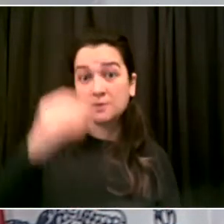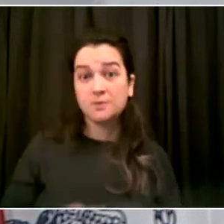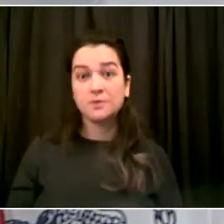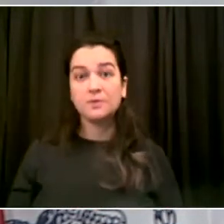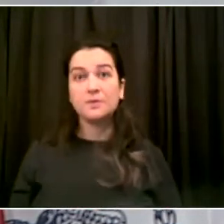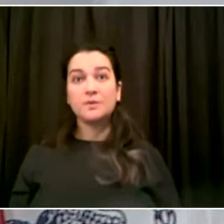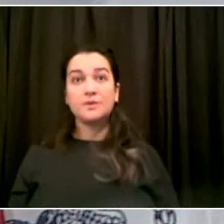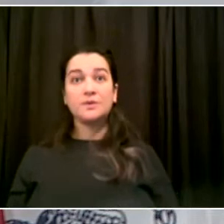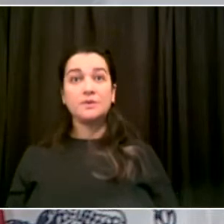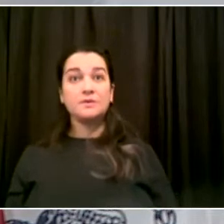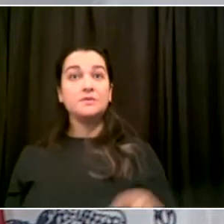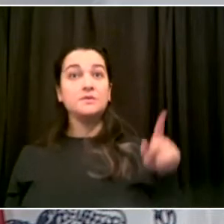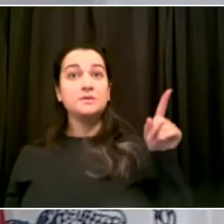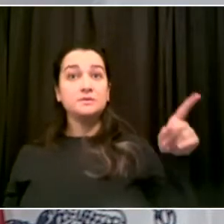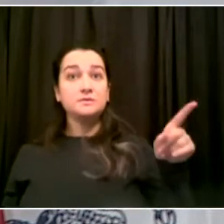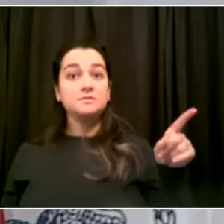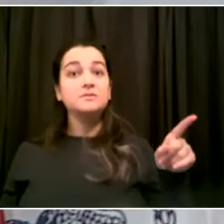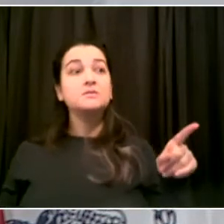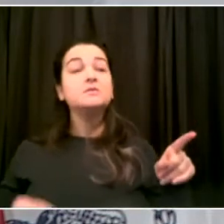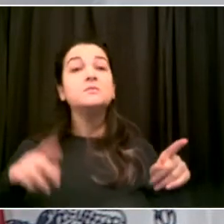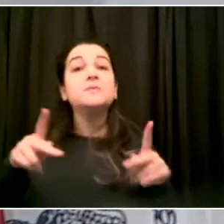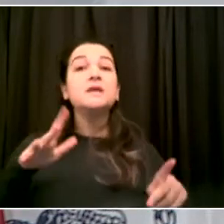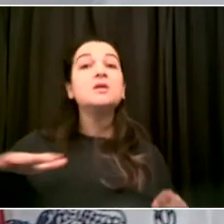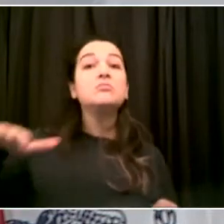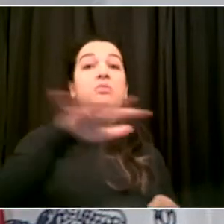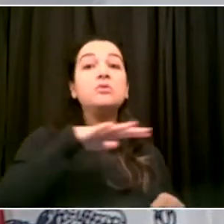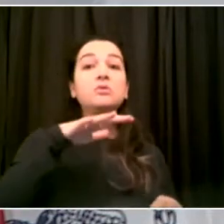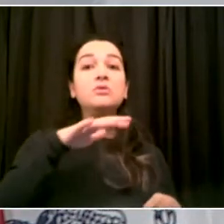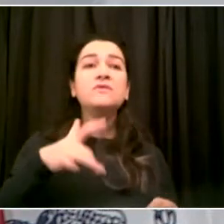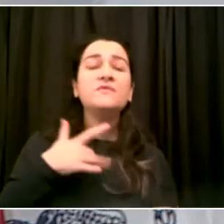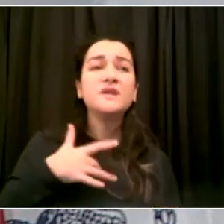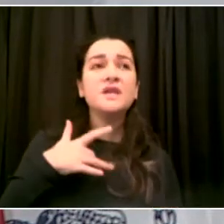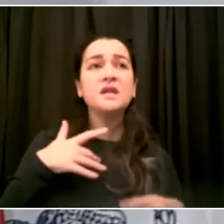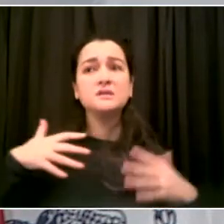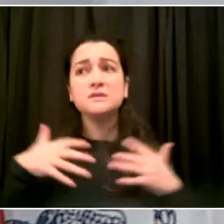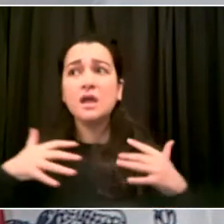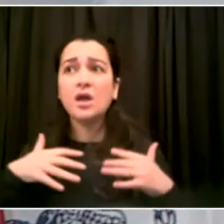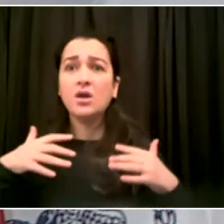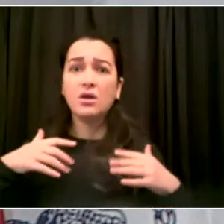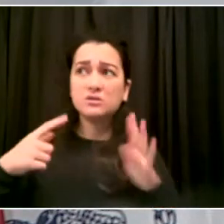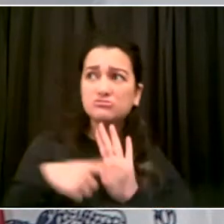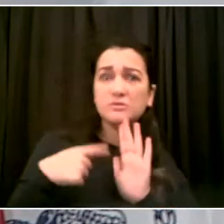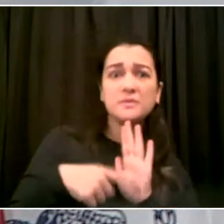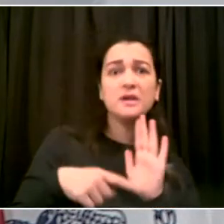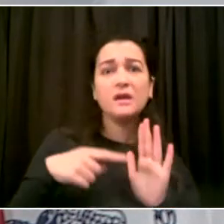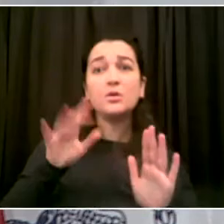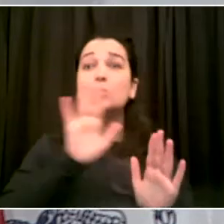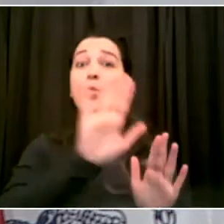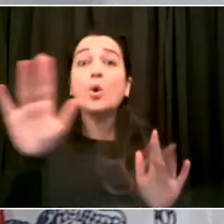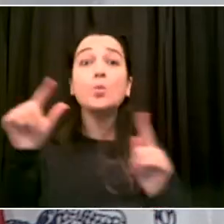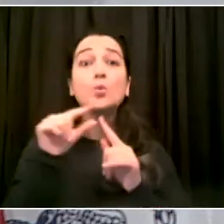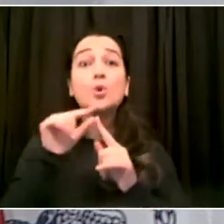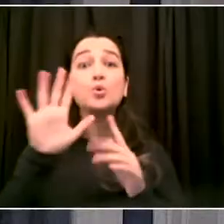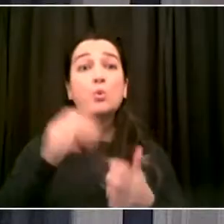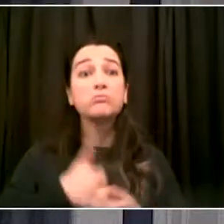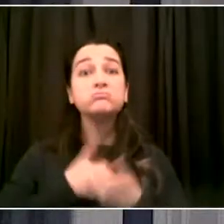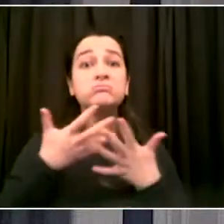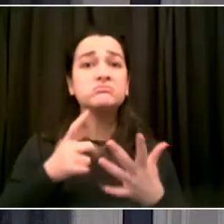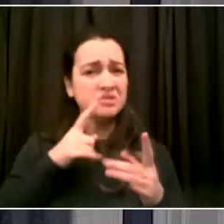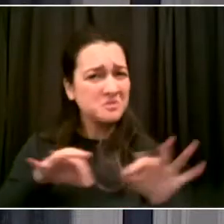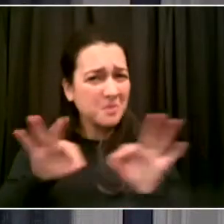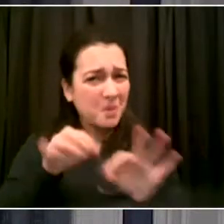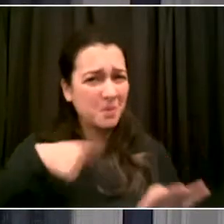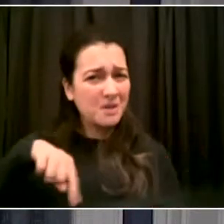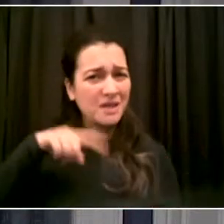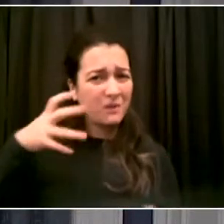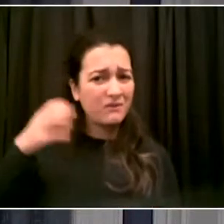City, working with Asian communities of all kinds all over the 5 boroughs. And she's here with us today, the Executive Director of the